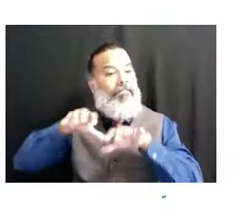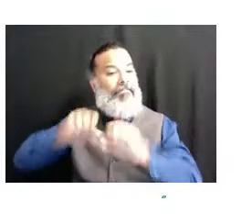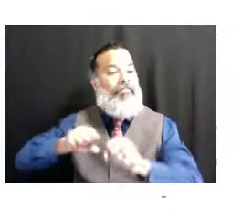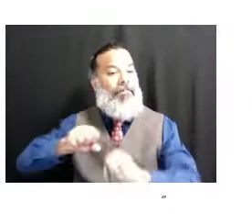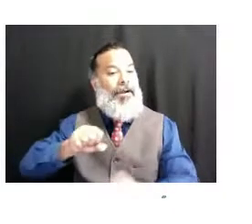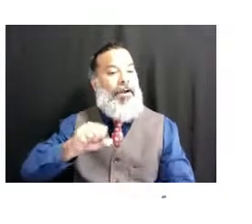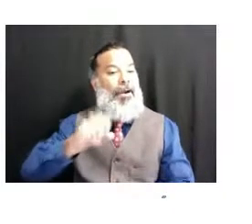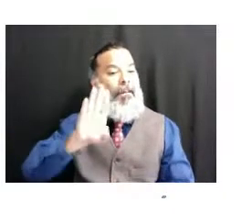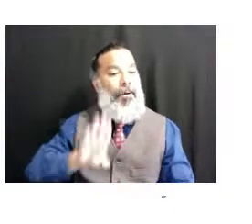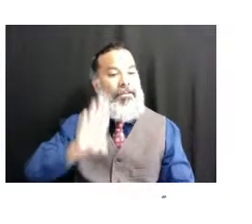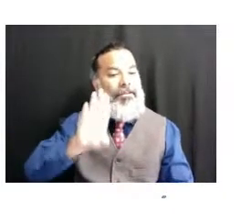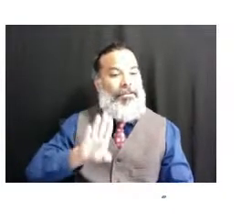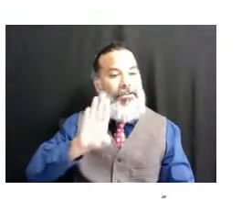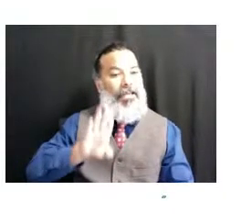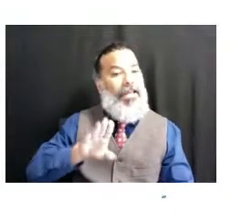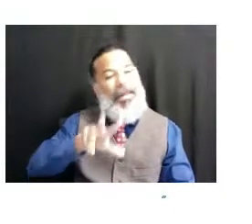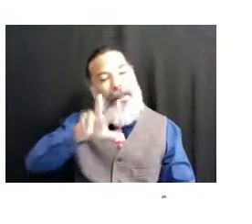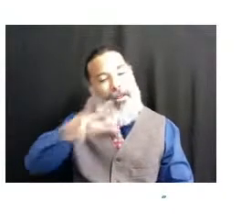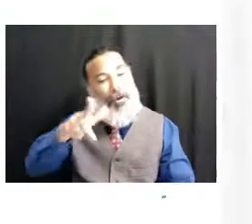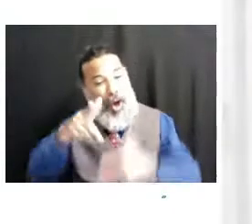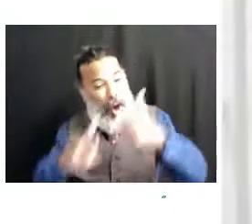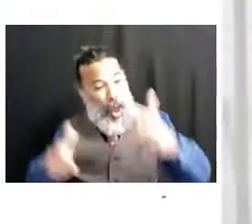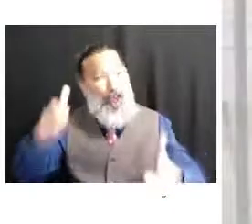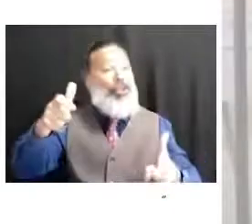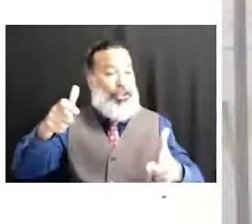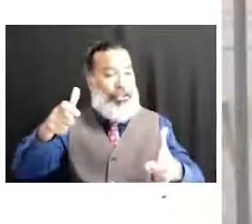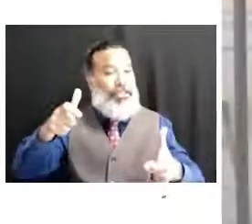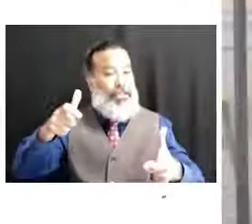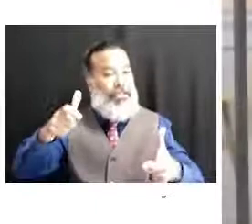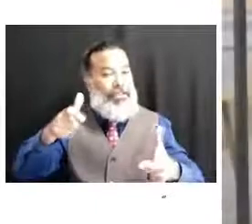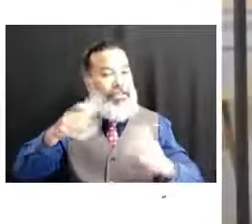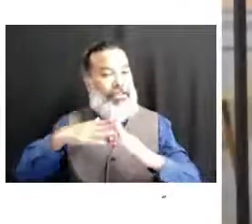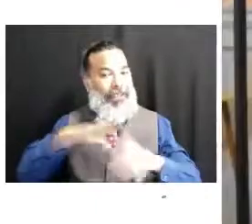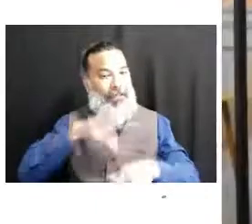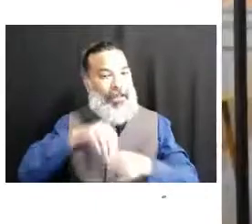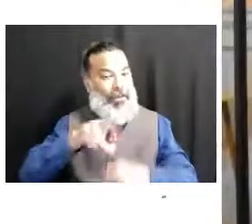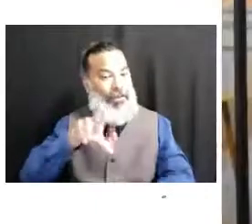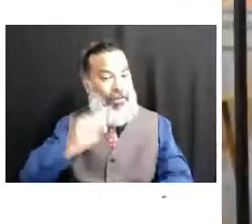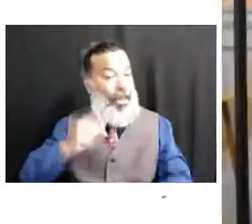Boston and they would be the third largest city in the United States.